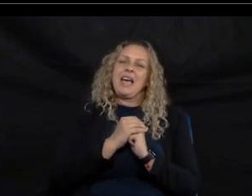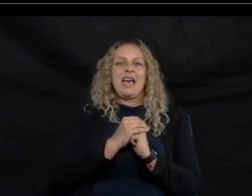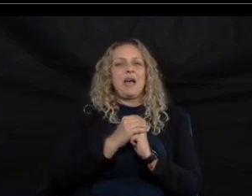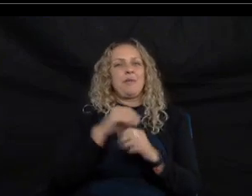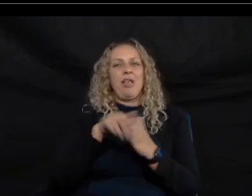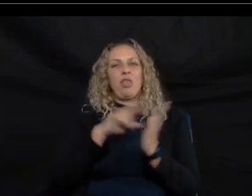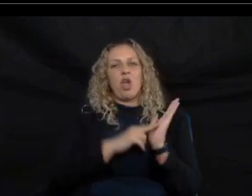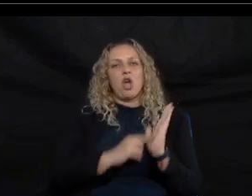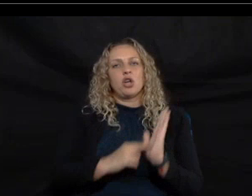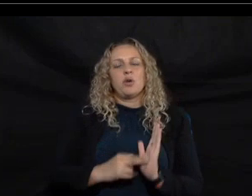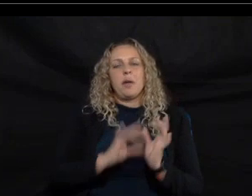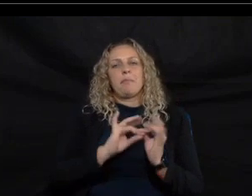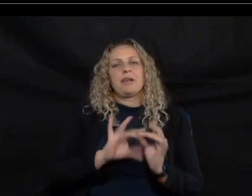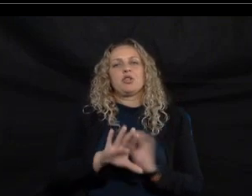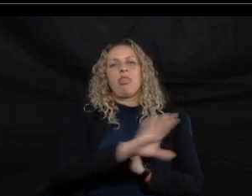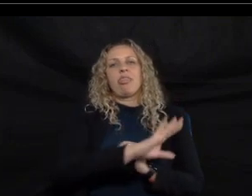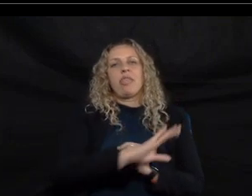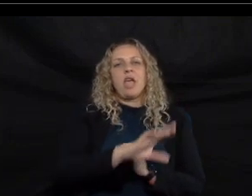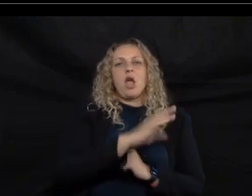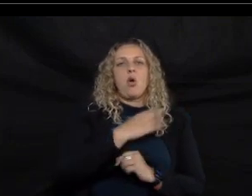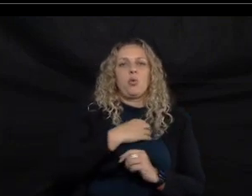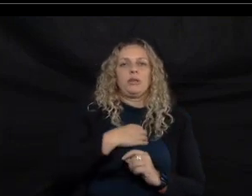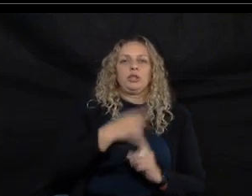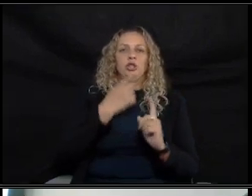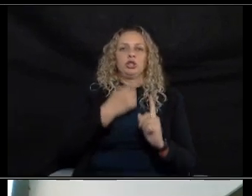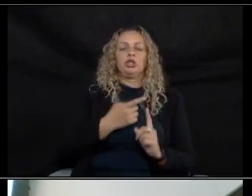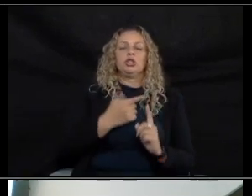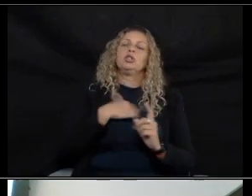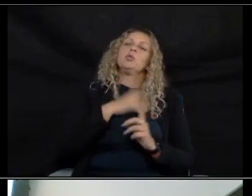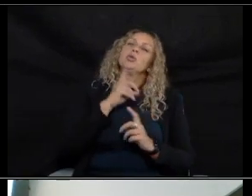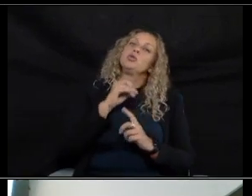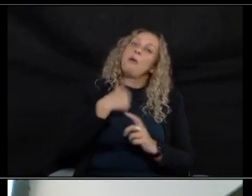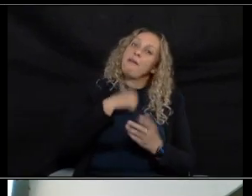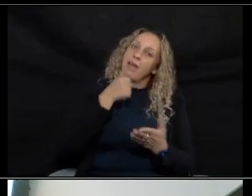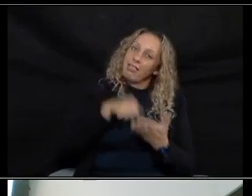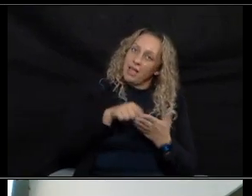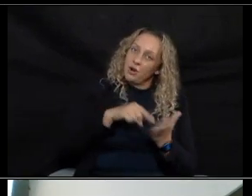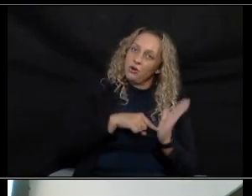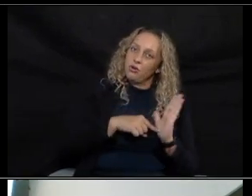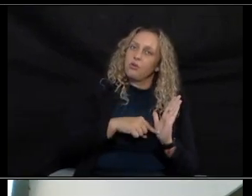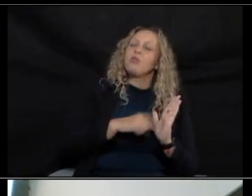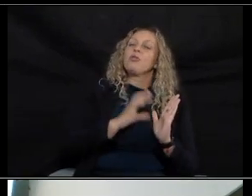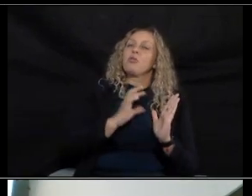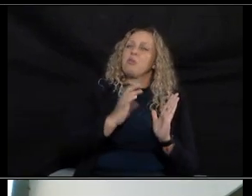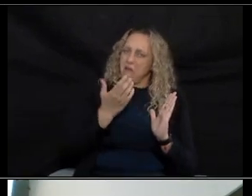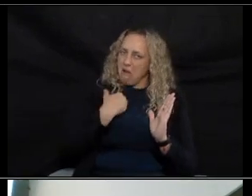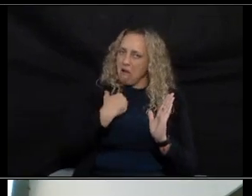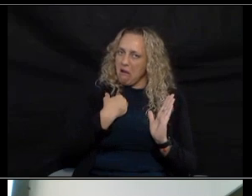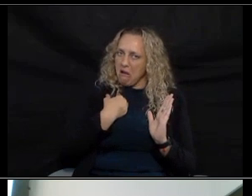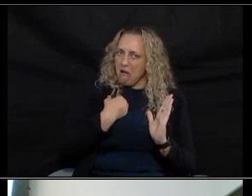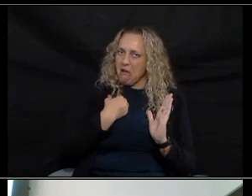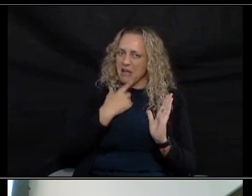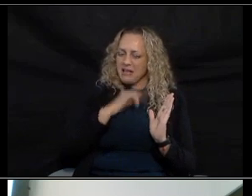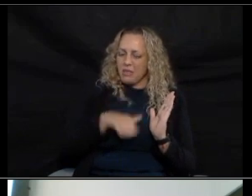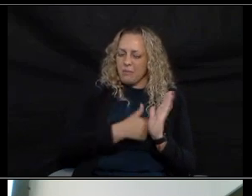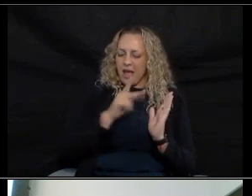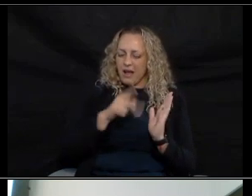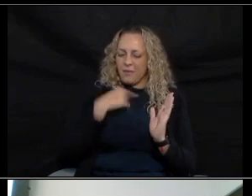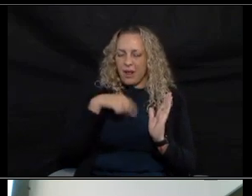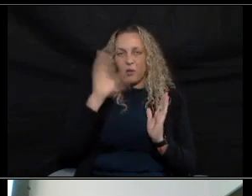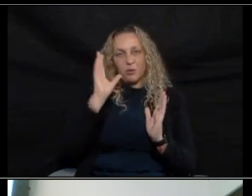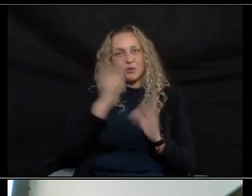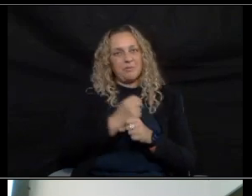the contract based on their wishes. So we do have that letter in our possession. It's in the backup. I know a presentation's